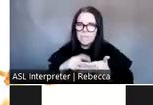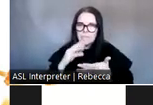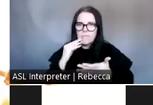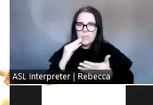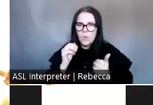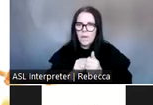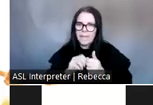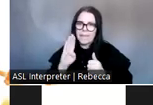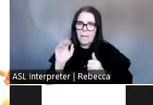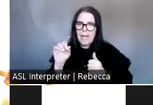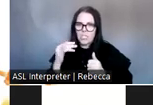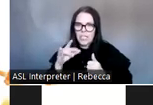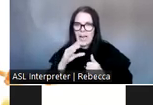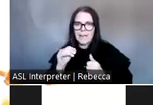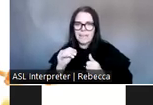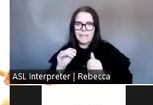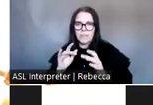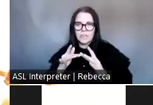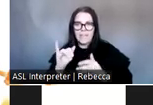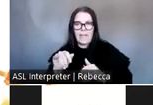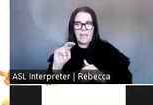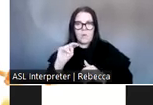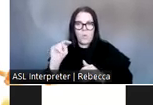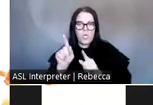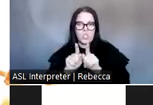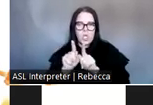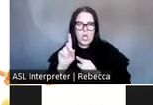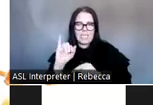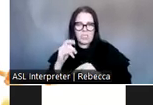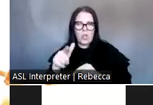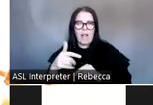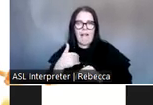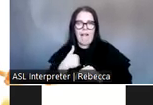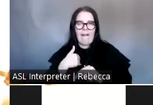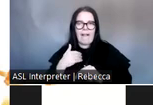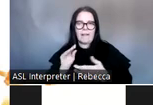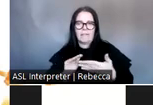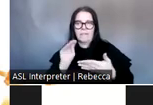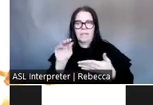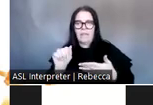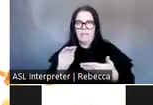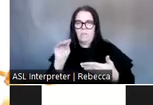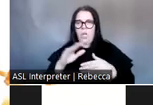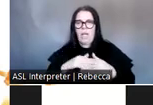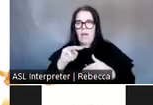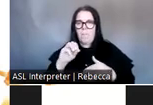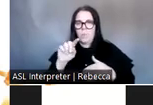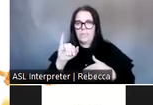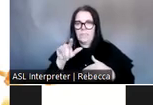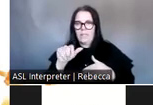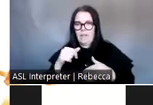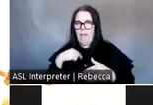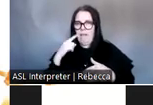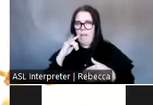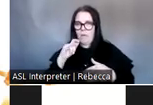digital credentials was North Star Digital. They had a badge that could be posted to Mozilla, which I thought was pretty cool. I